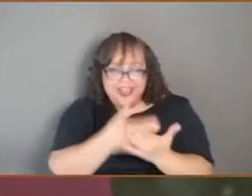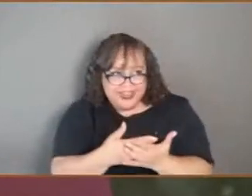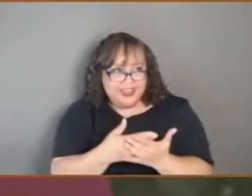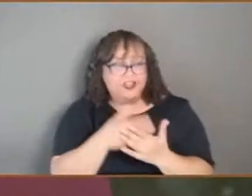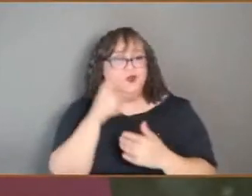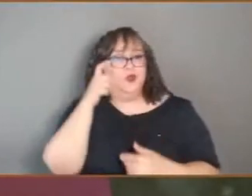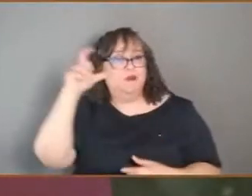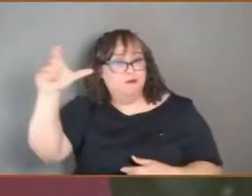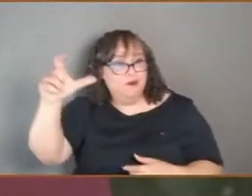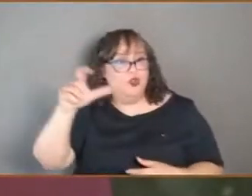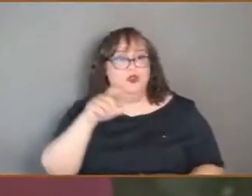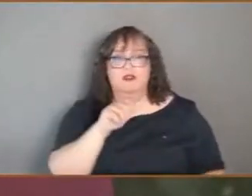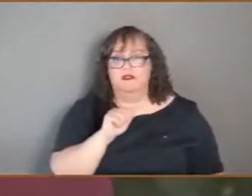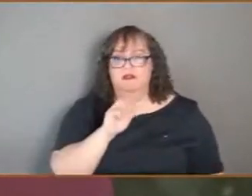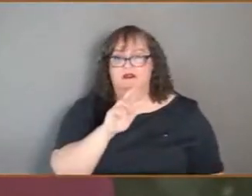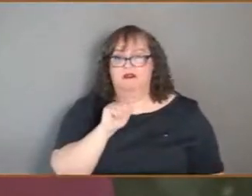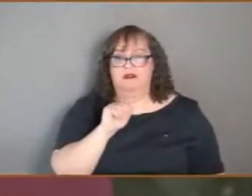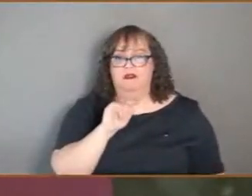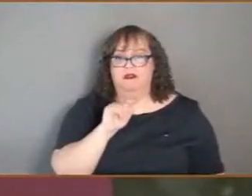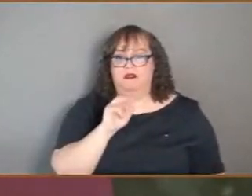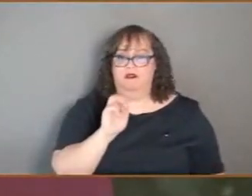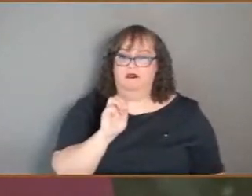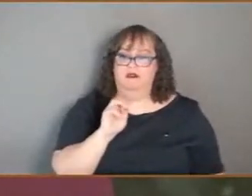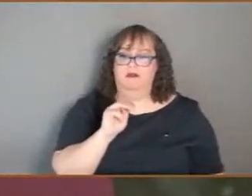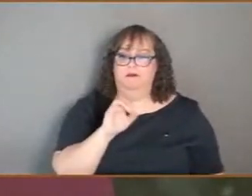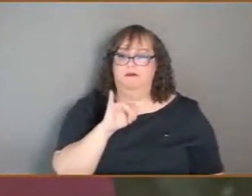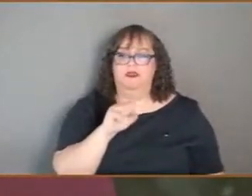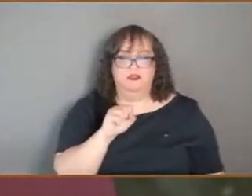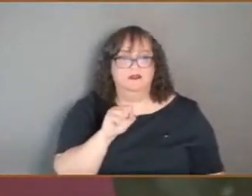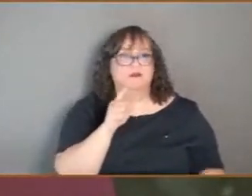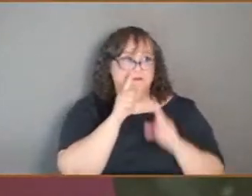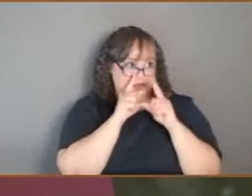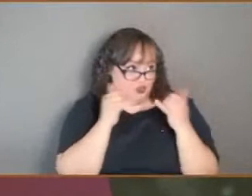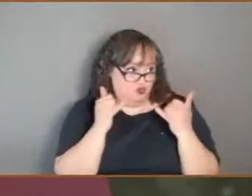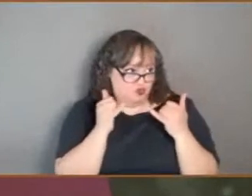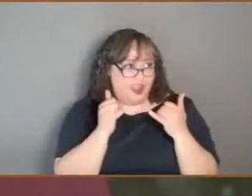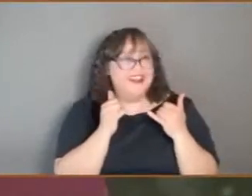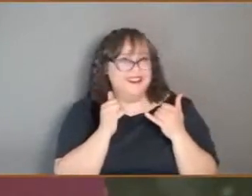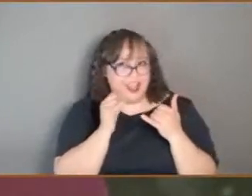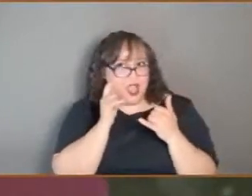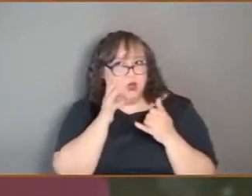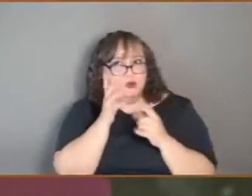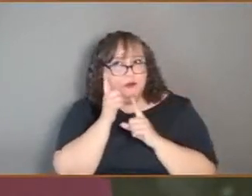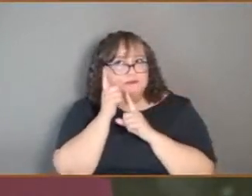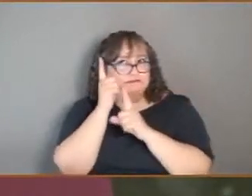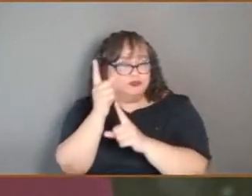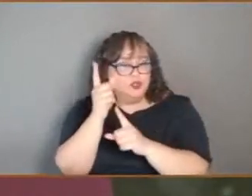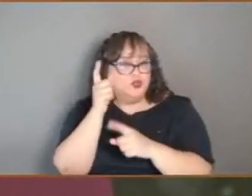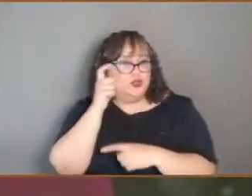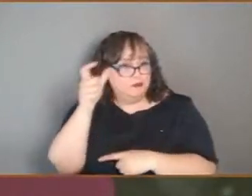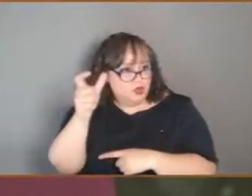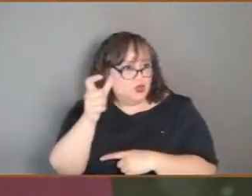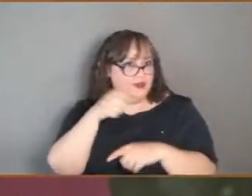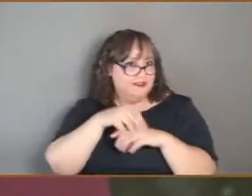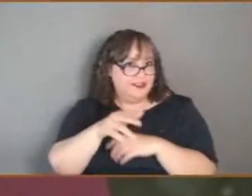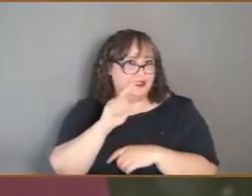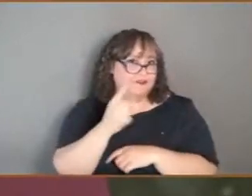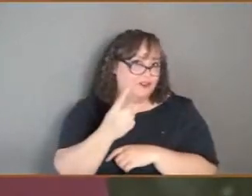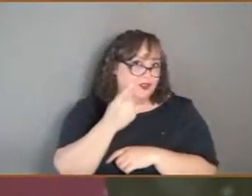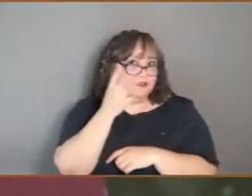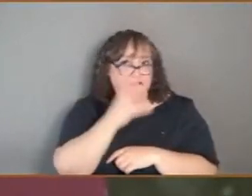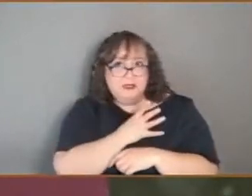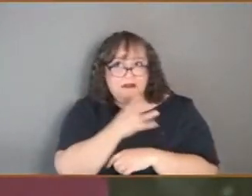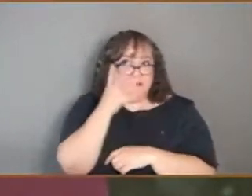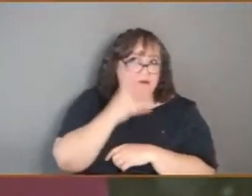of the moon and the next man. So there's plans out there, you know, stations that we can send people out there. We're going to try at the